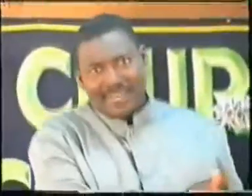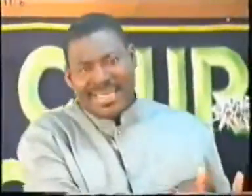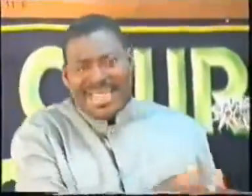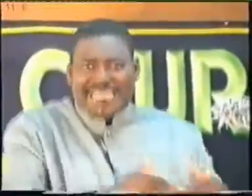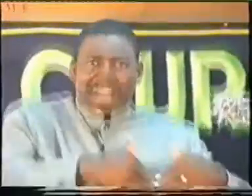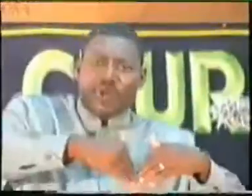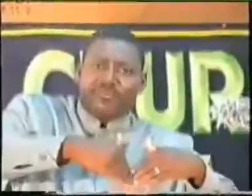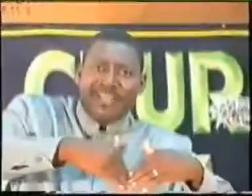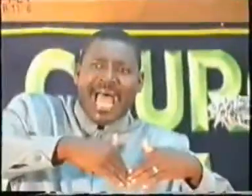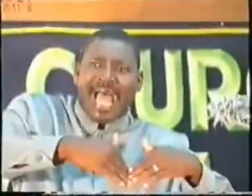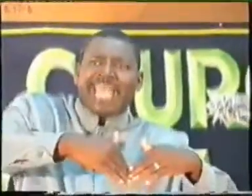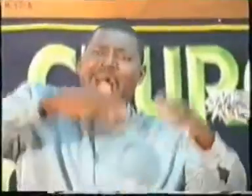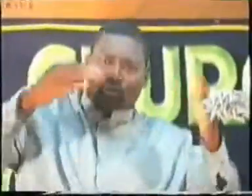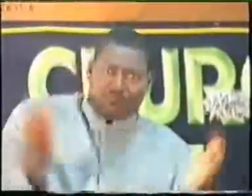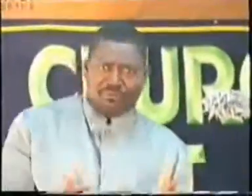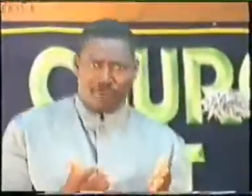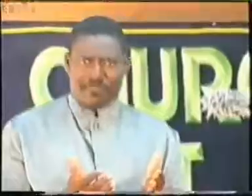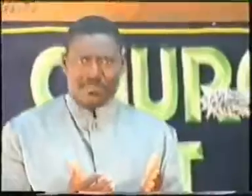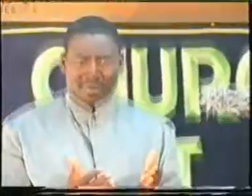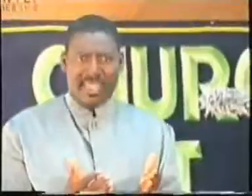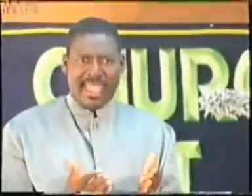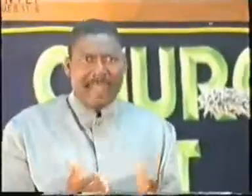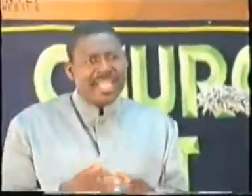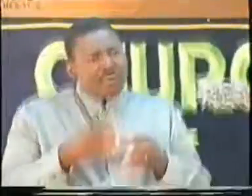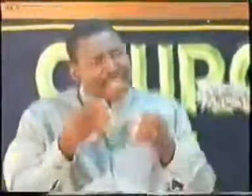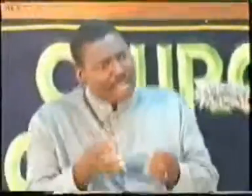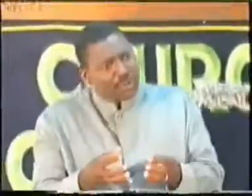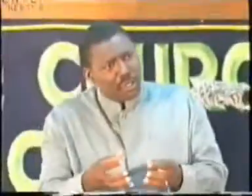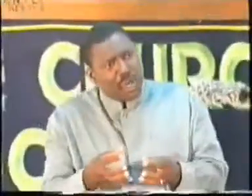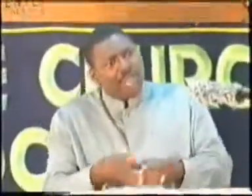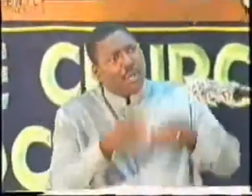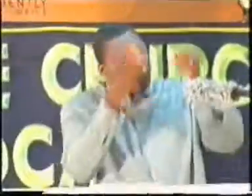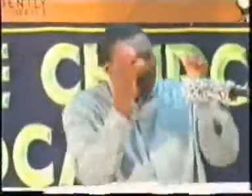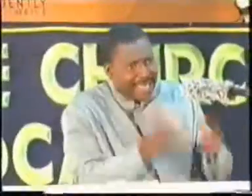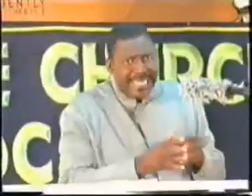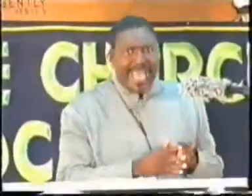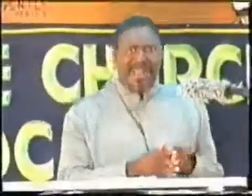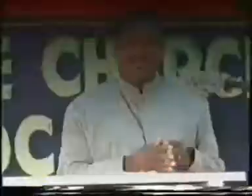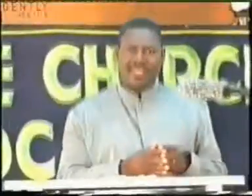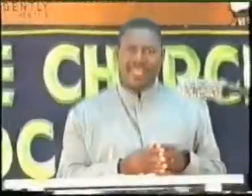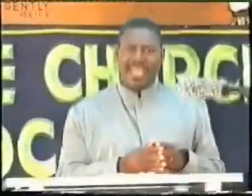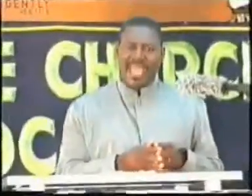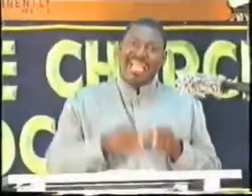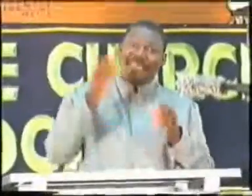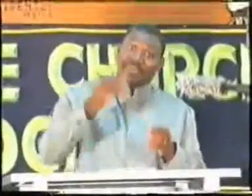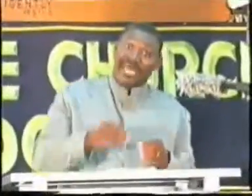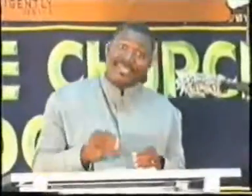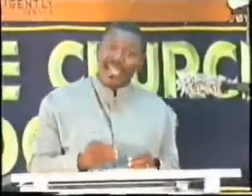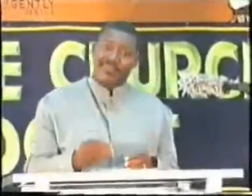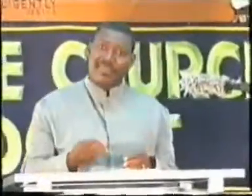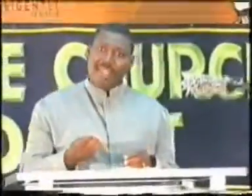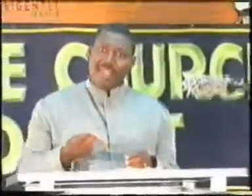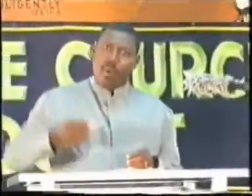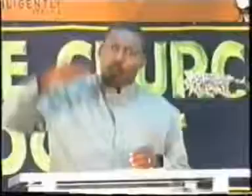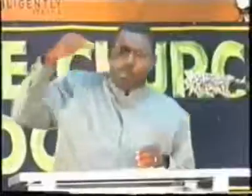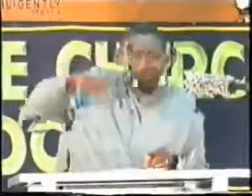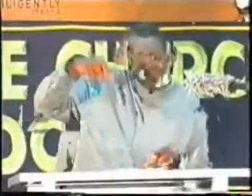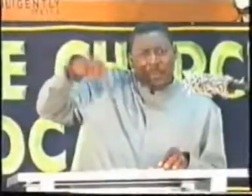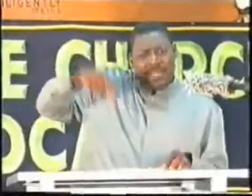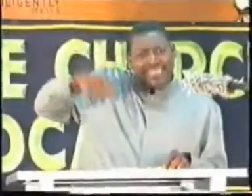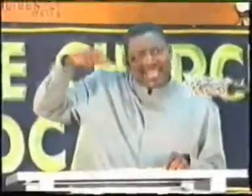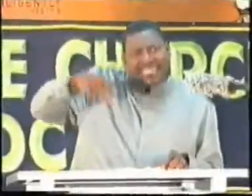no atwam. Nase Kristo fo nyina ye asofo. Ama ye wura Yesu Kristo ene osofo pania. Ene asem bisa ne